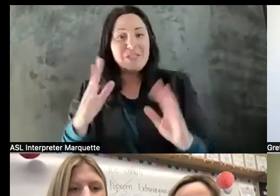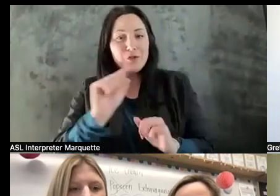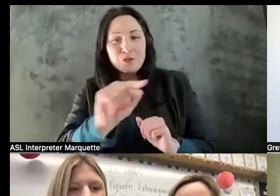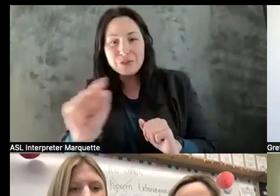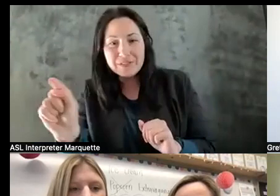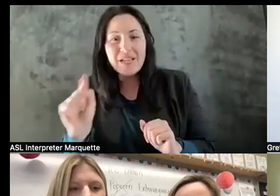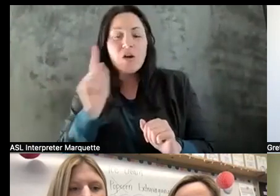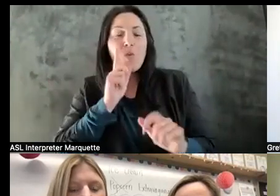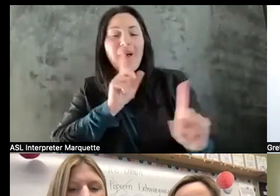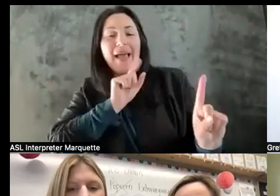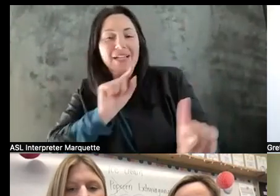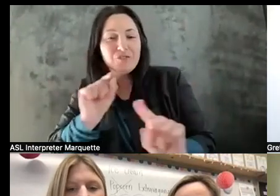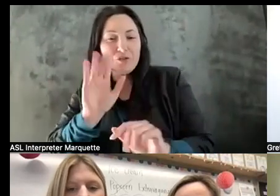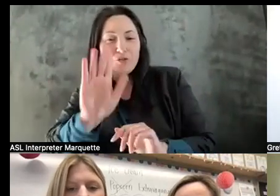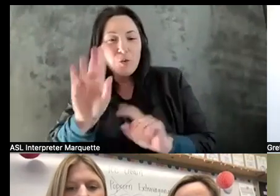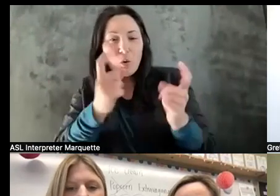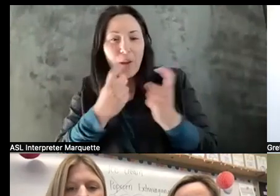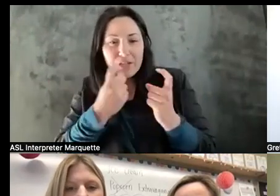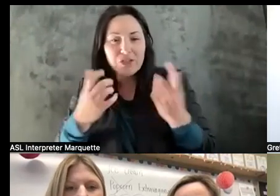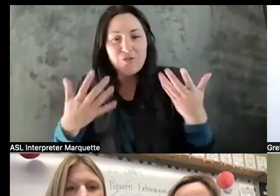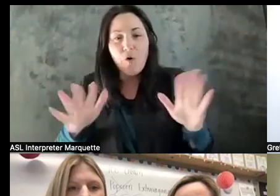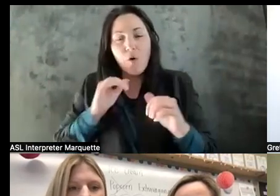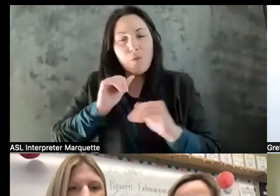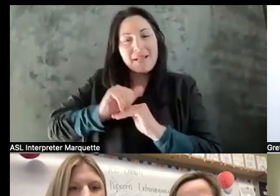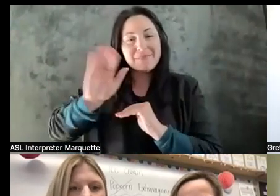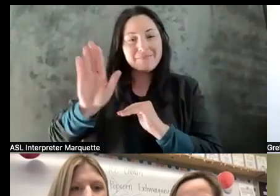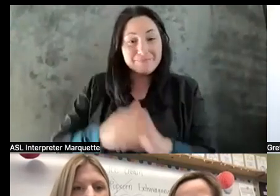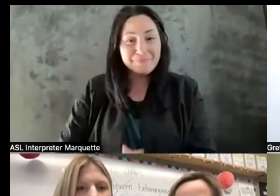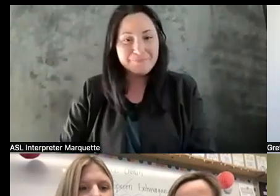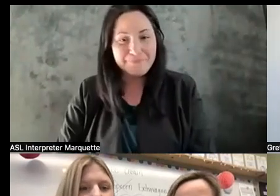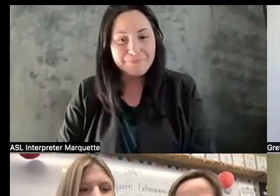be answering some of your questions that you submitted already.